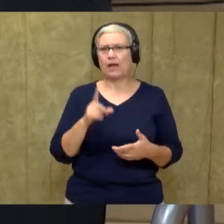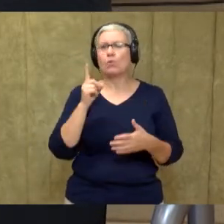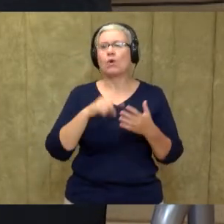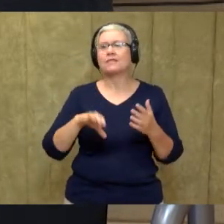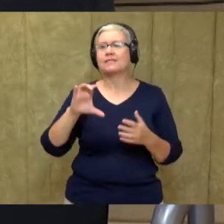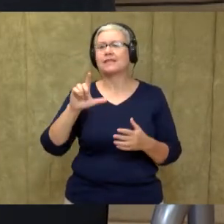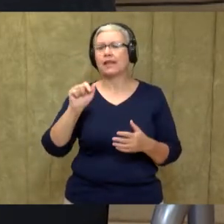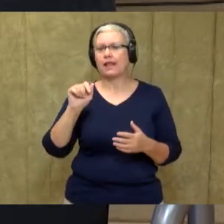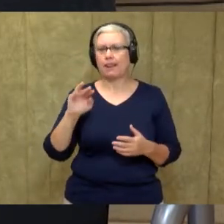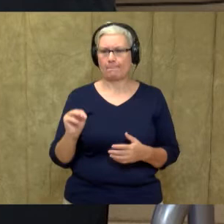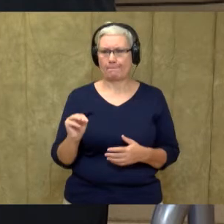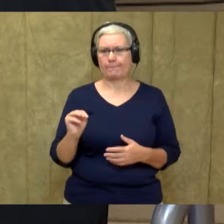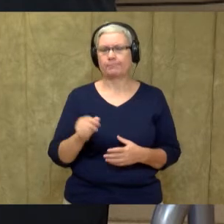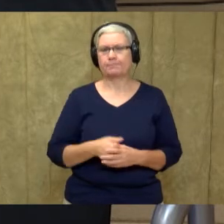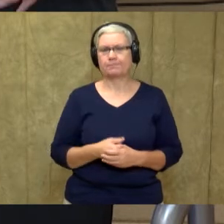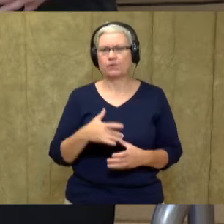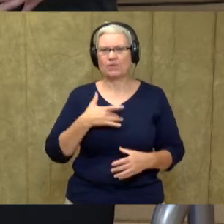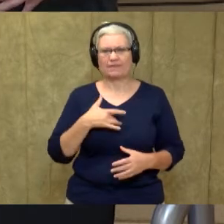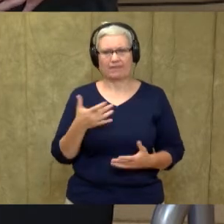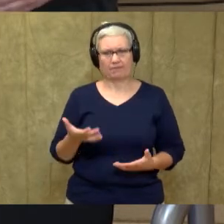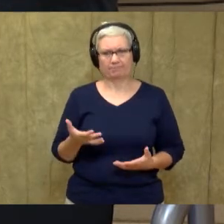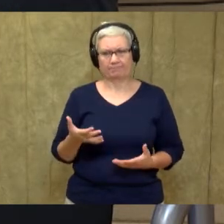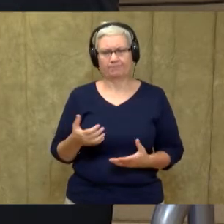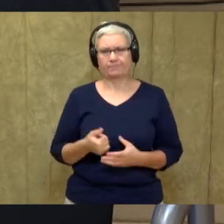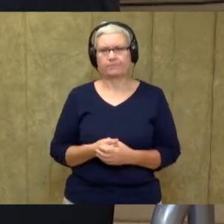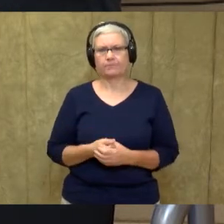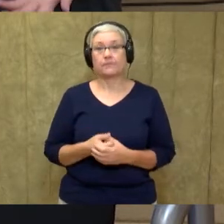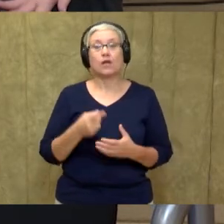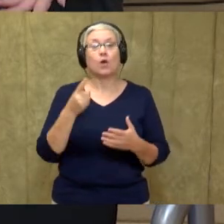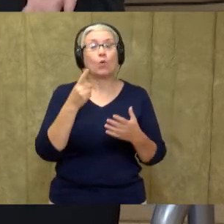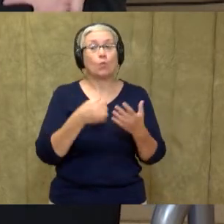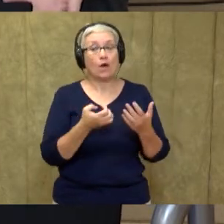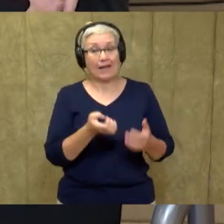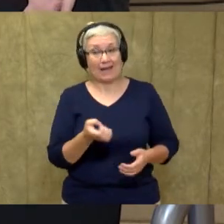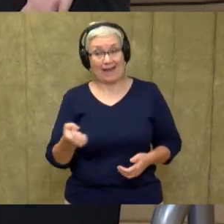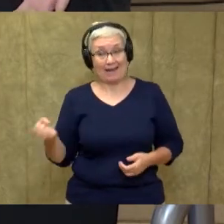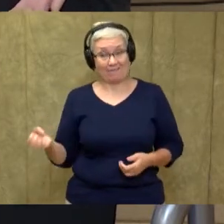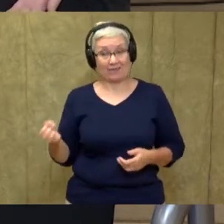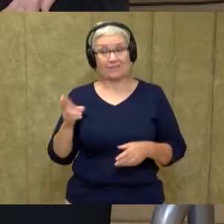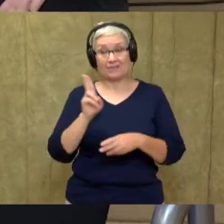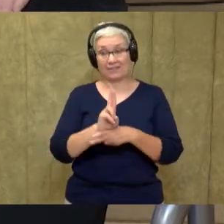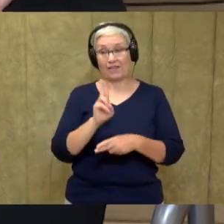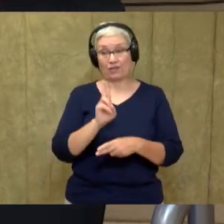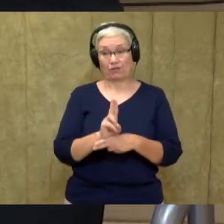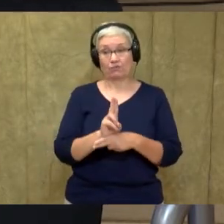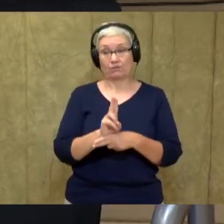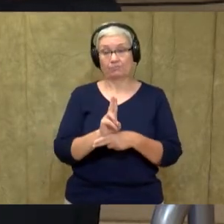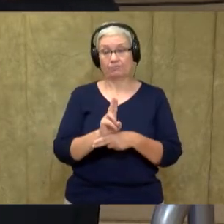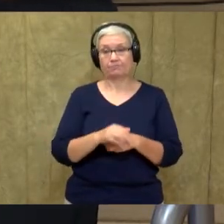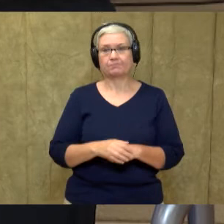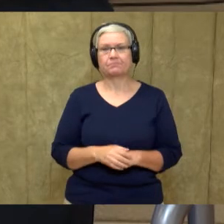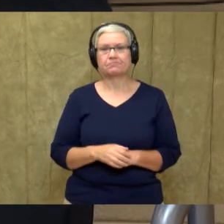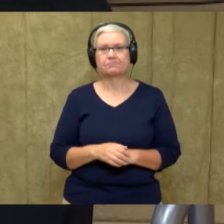text. What evidence does he use to back himself up? Okay?